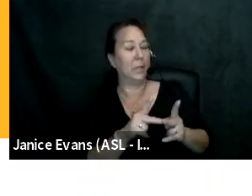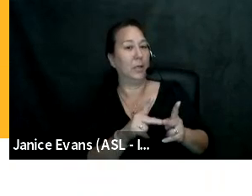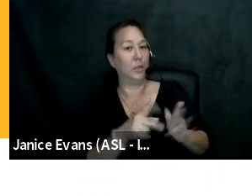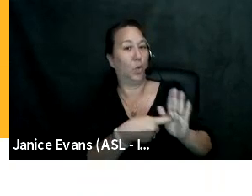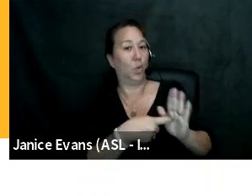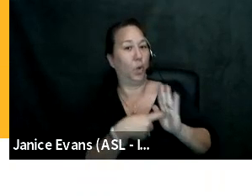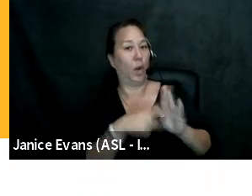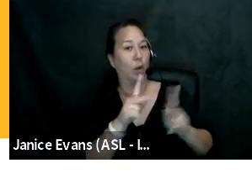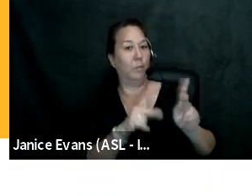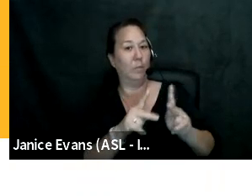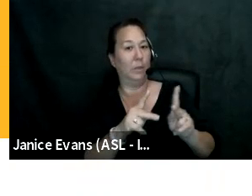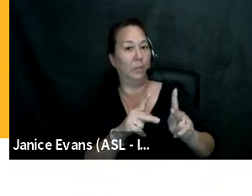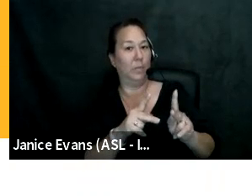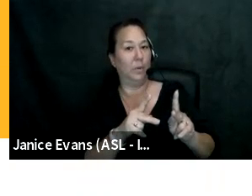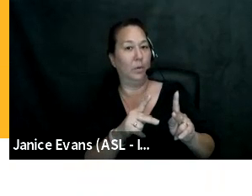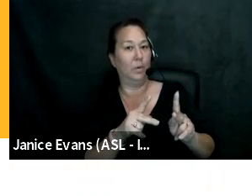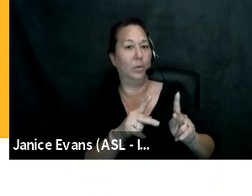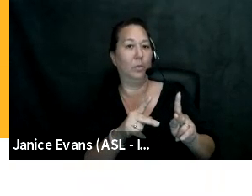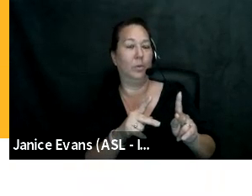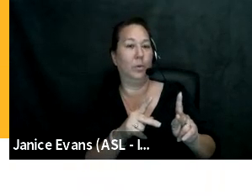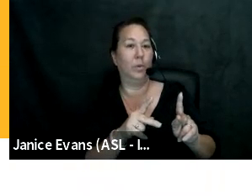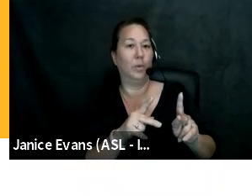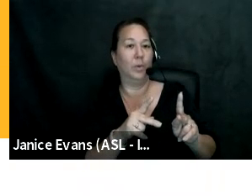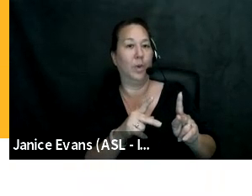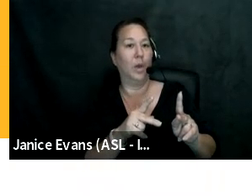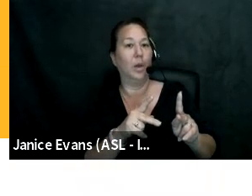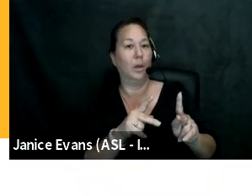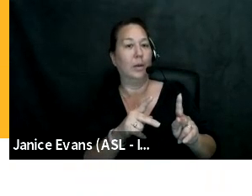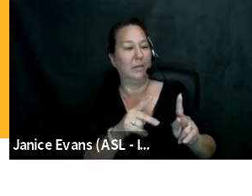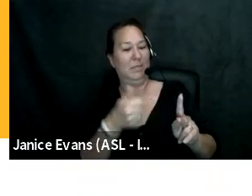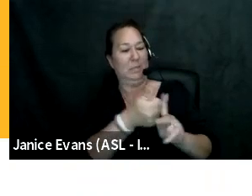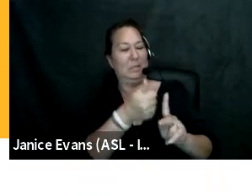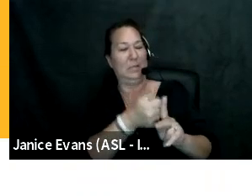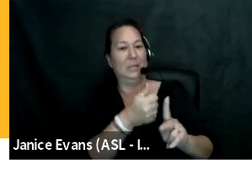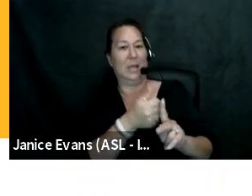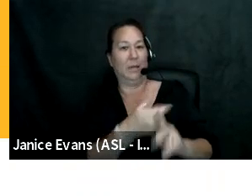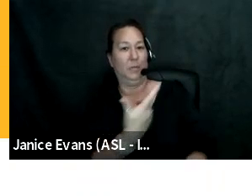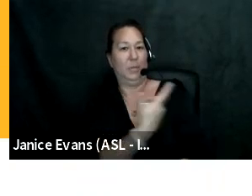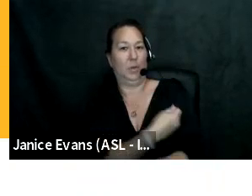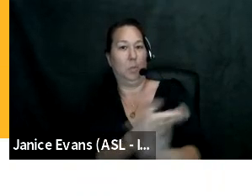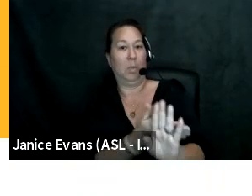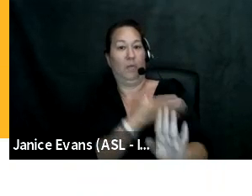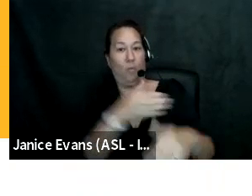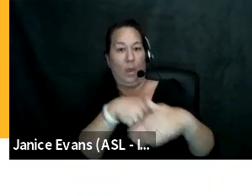vaccinated before entering? And if so, how will that be regulated and monitored?